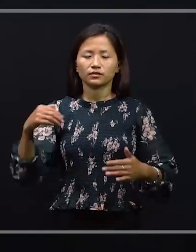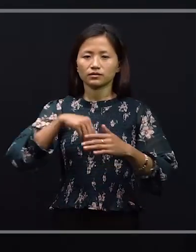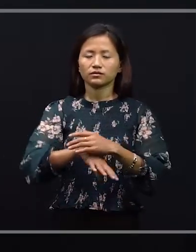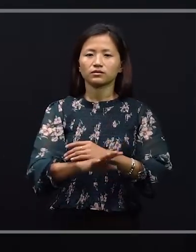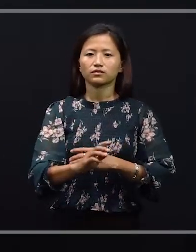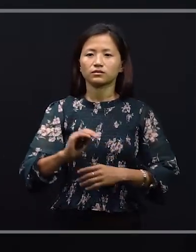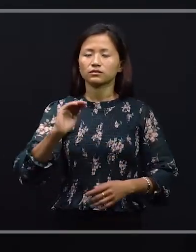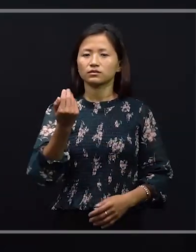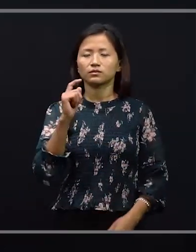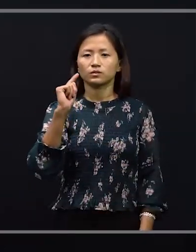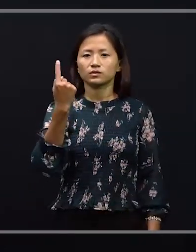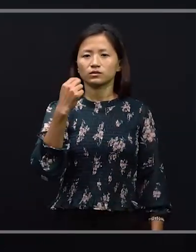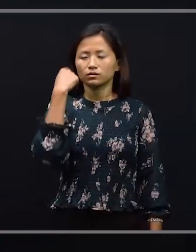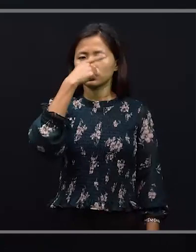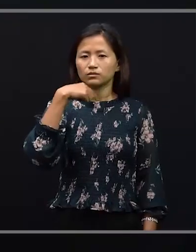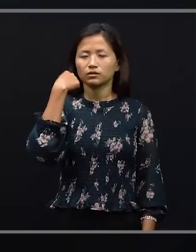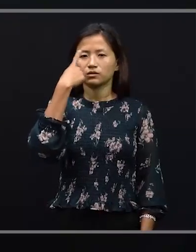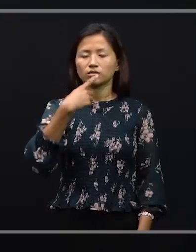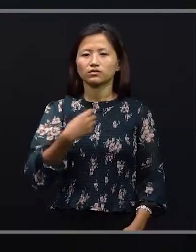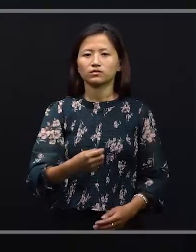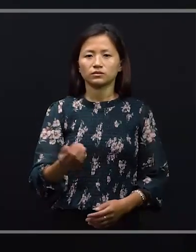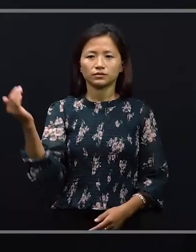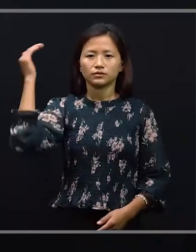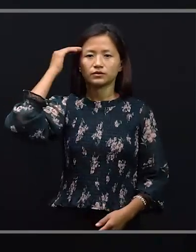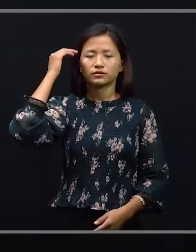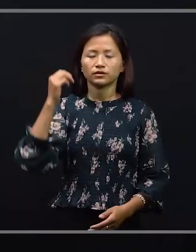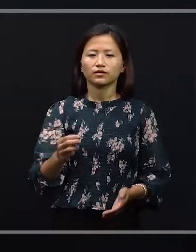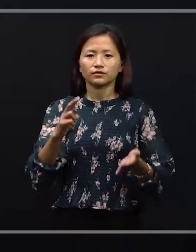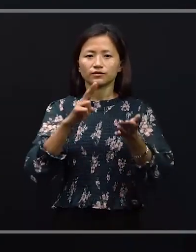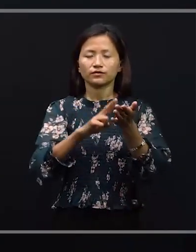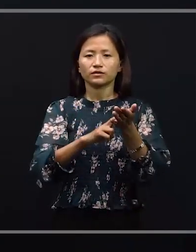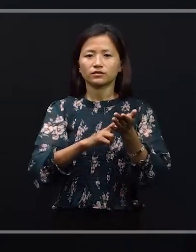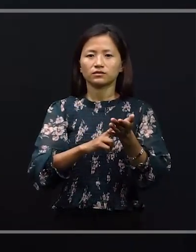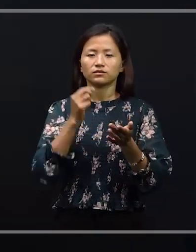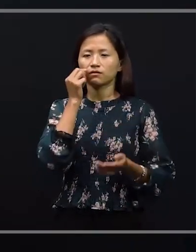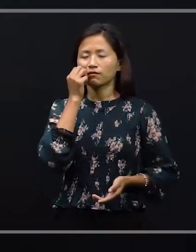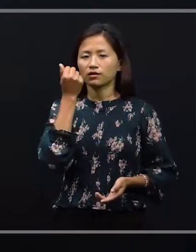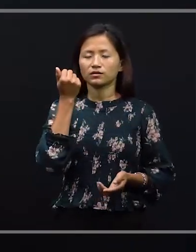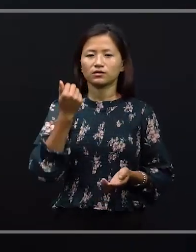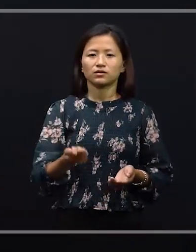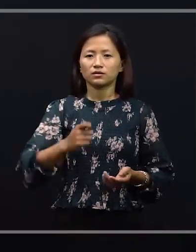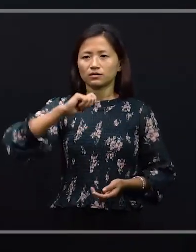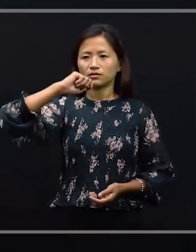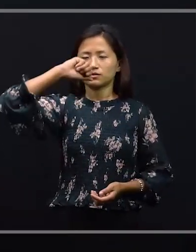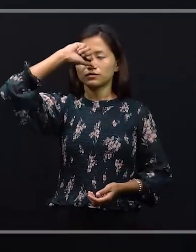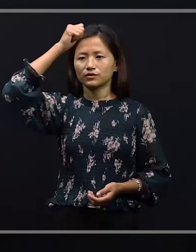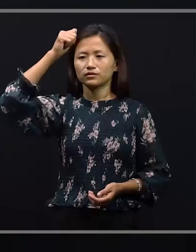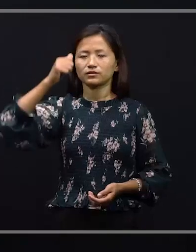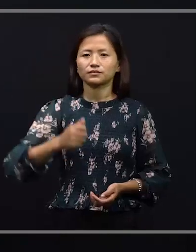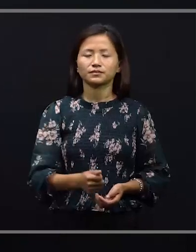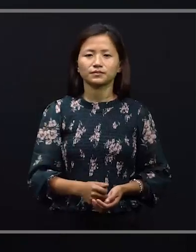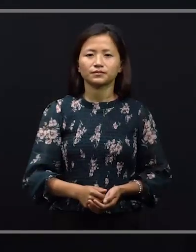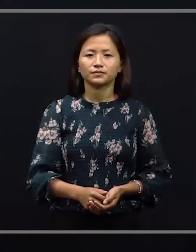someone whom we all know. Okay, we call him as the father of India, that is Gandhiji. So Mahatma